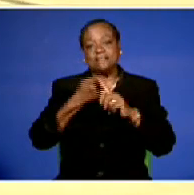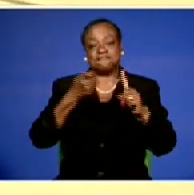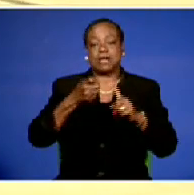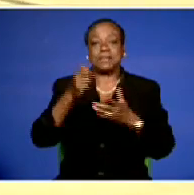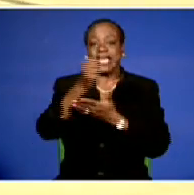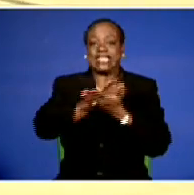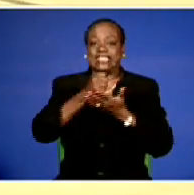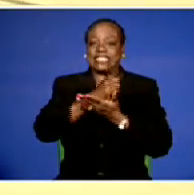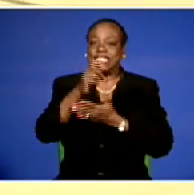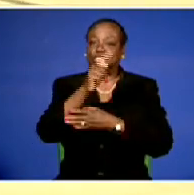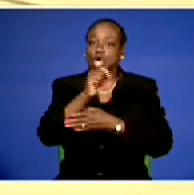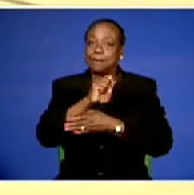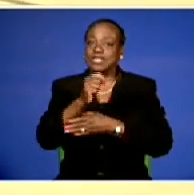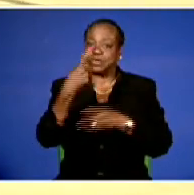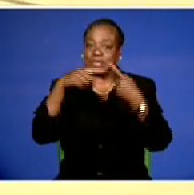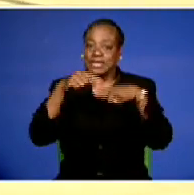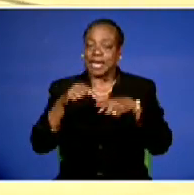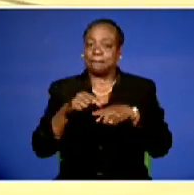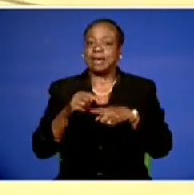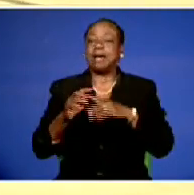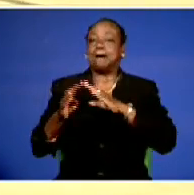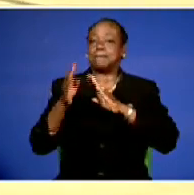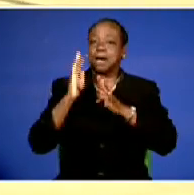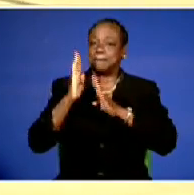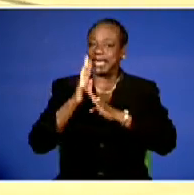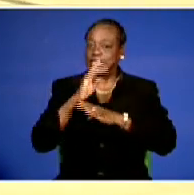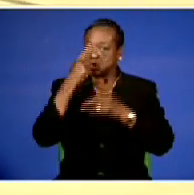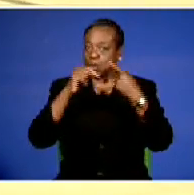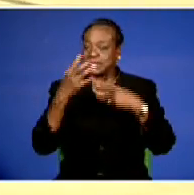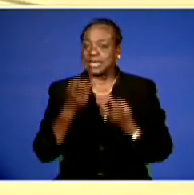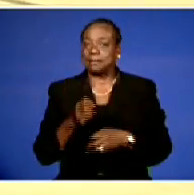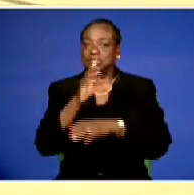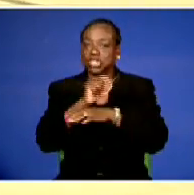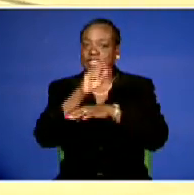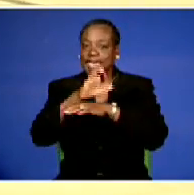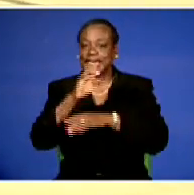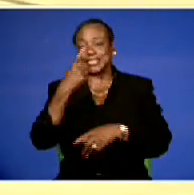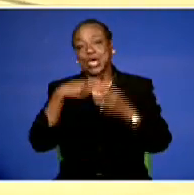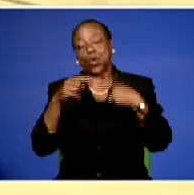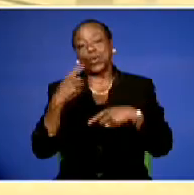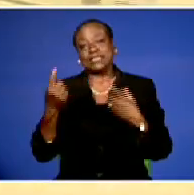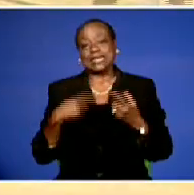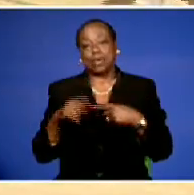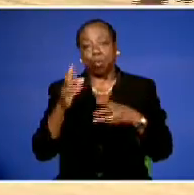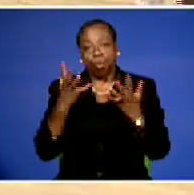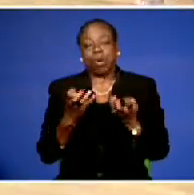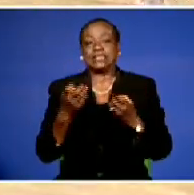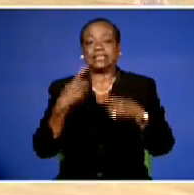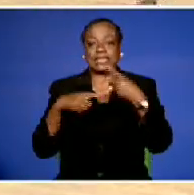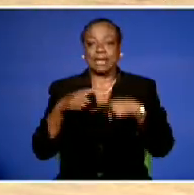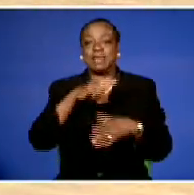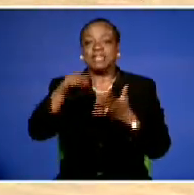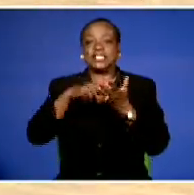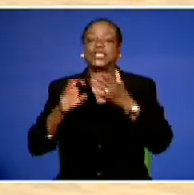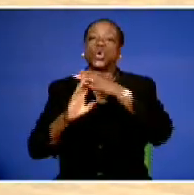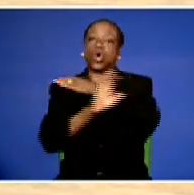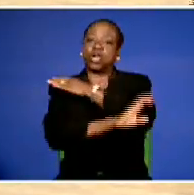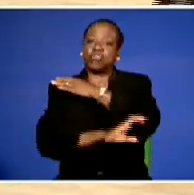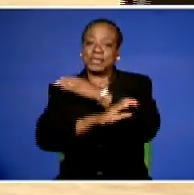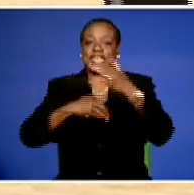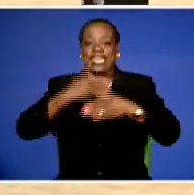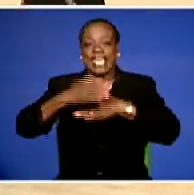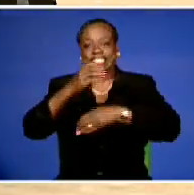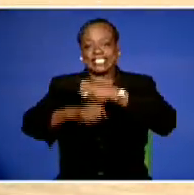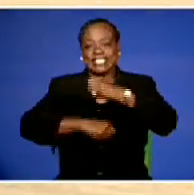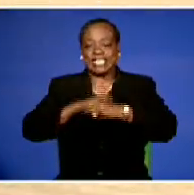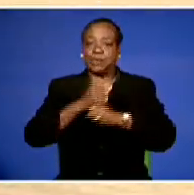Turks and Caicos want to come down. Barbados want to come down. So I believe that this event is going to go Caribbean next year. And then we're hoping